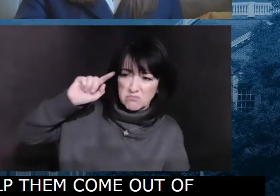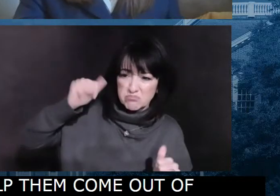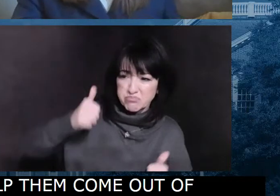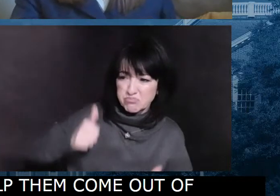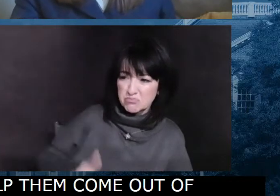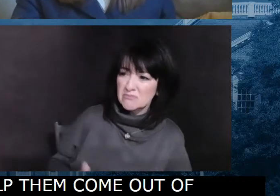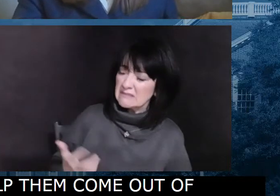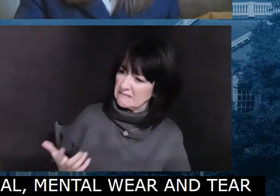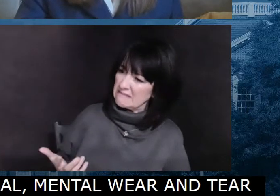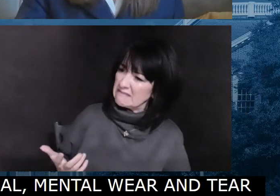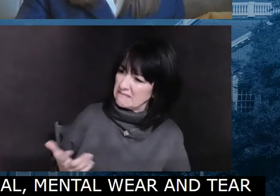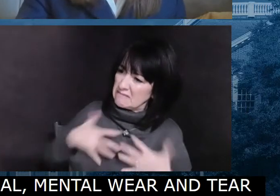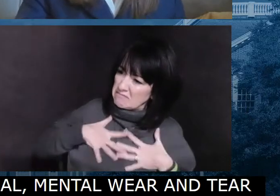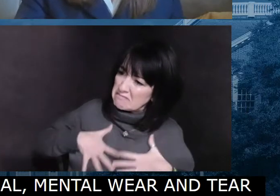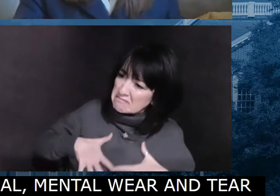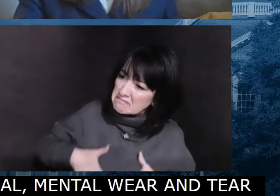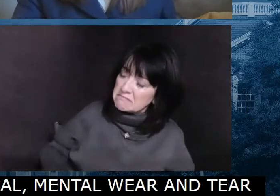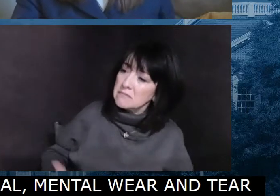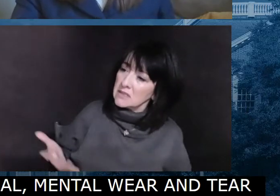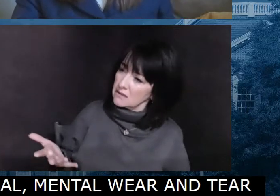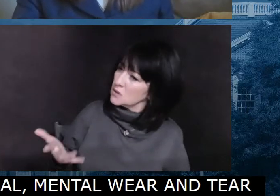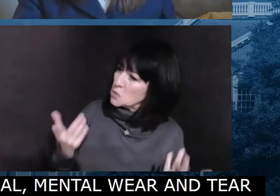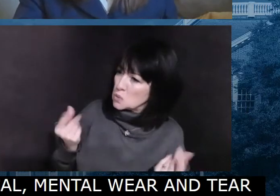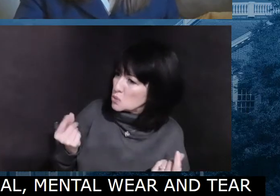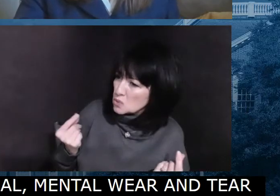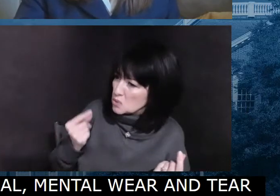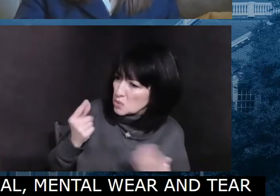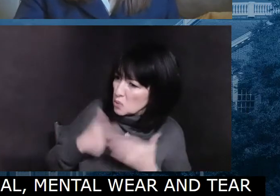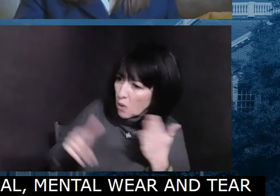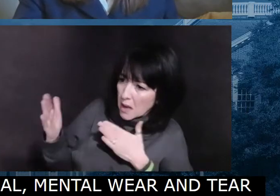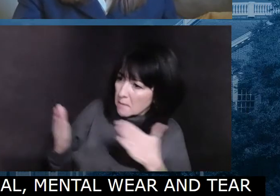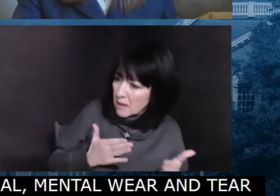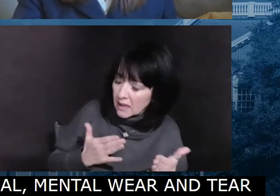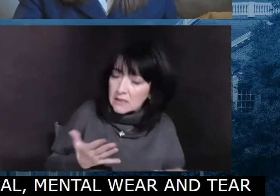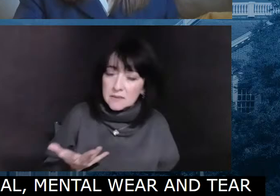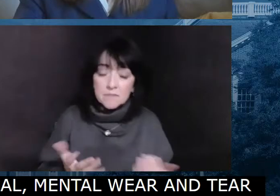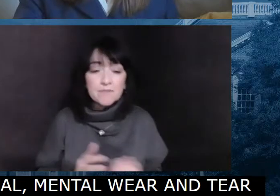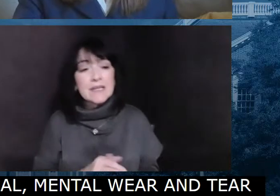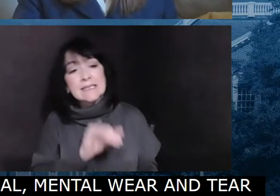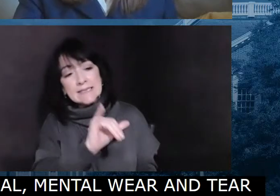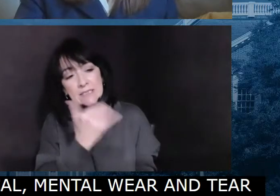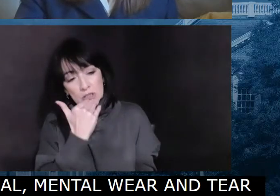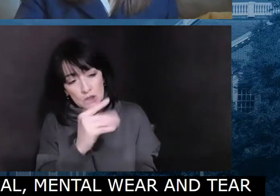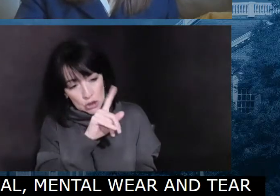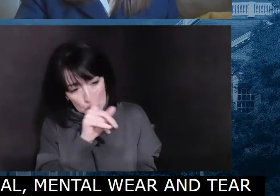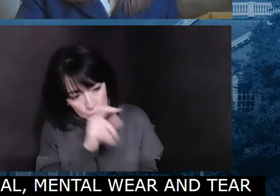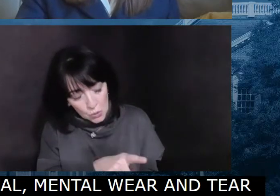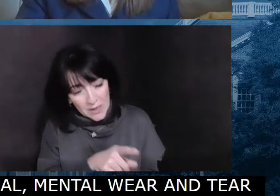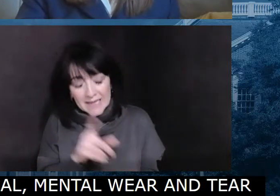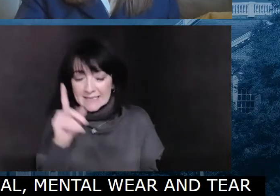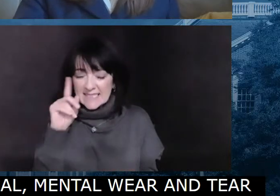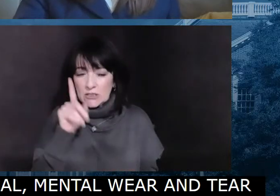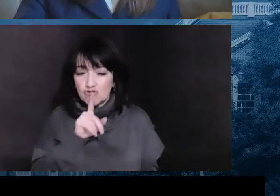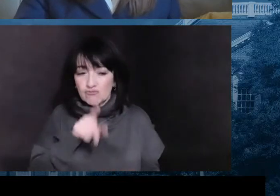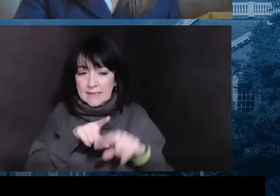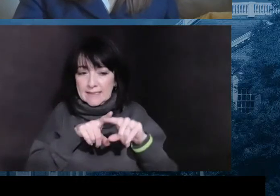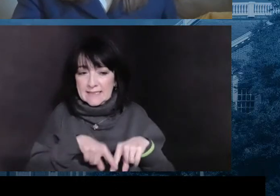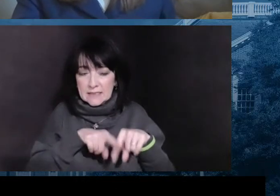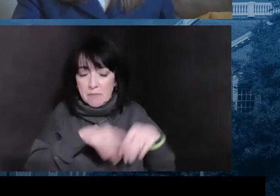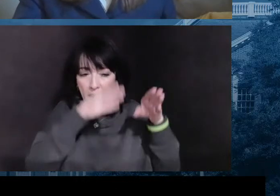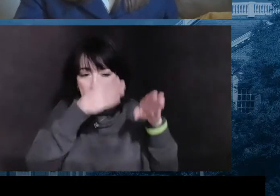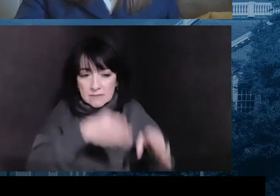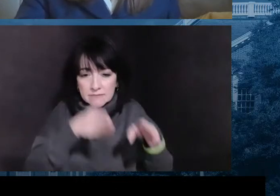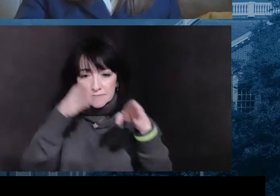Well, I do think that's a great question, and I do think that it's going to be individual specific. I